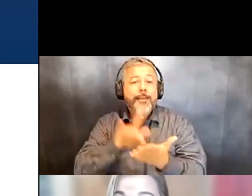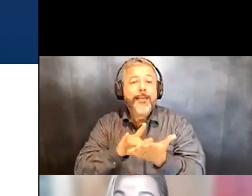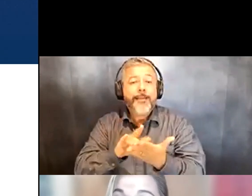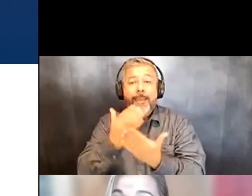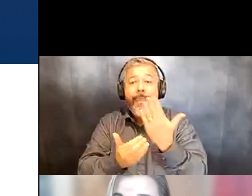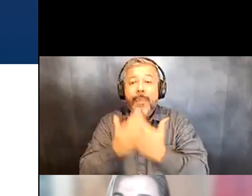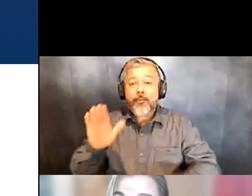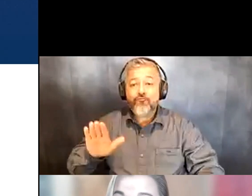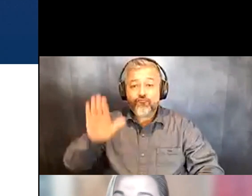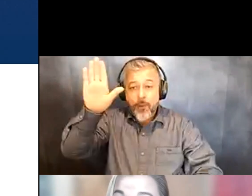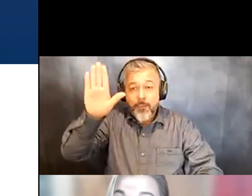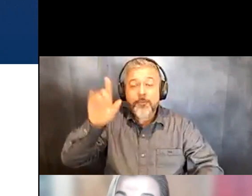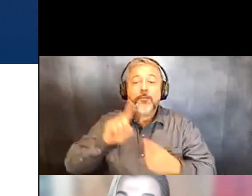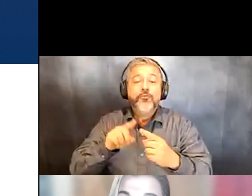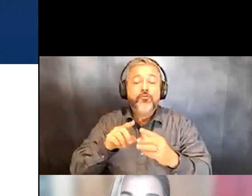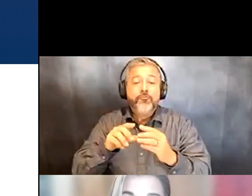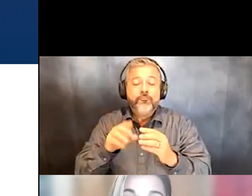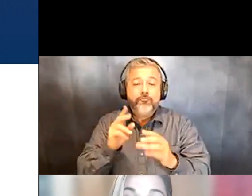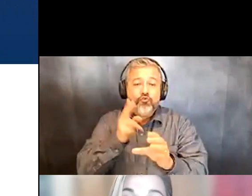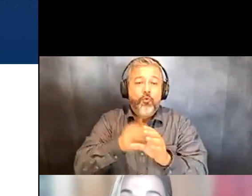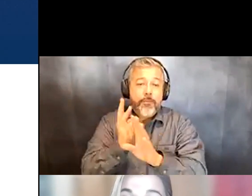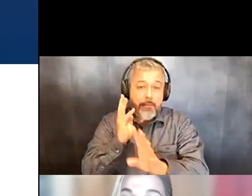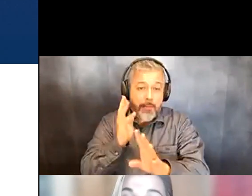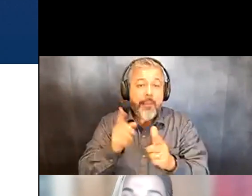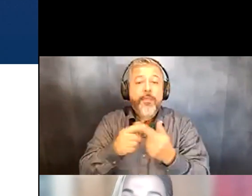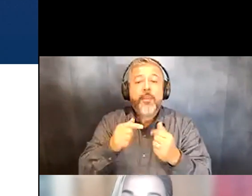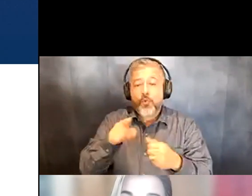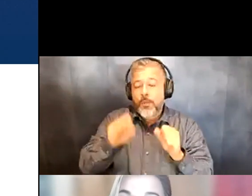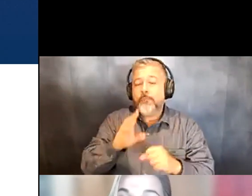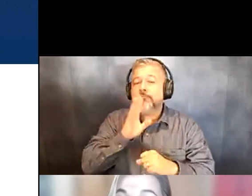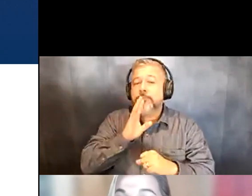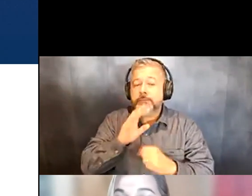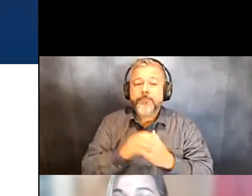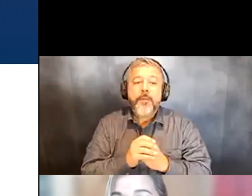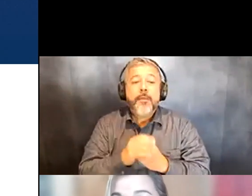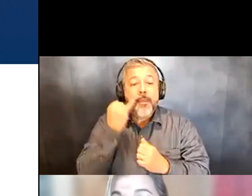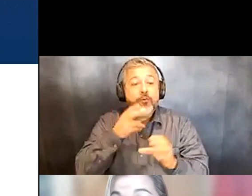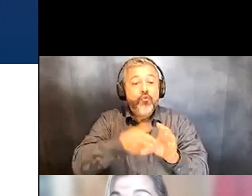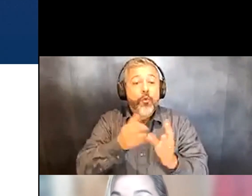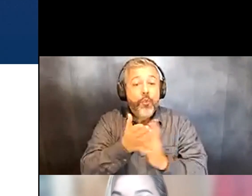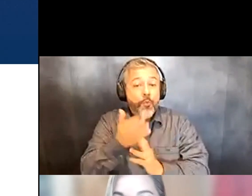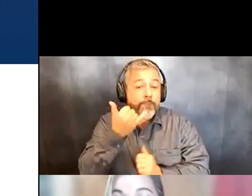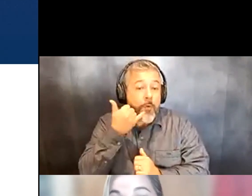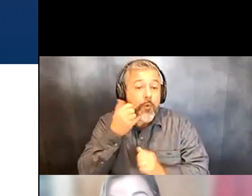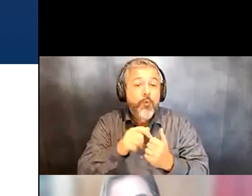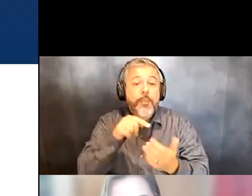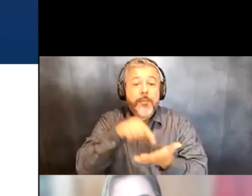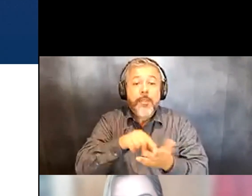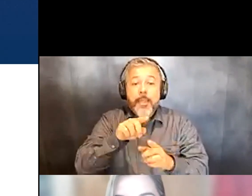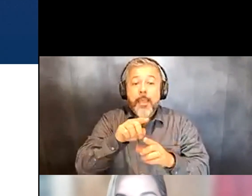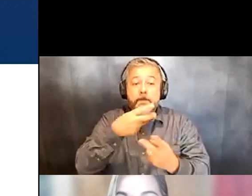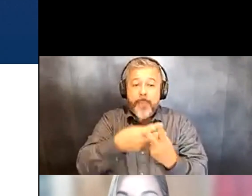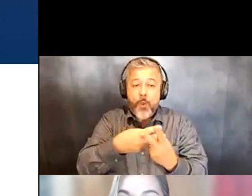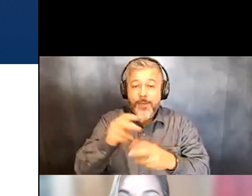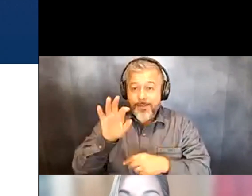to join the queue, and we will unmute your line. If you're joining us by phone, you can press #9 on your dial pad to raise your